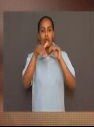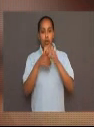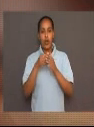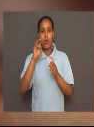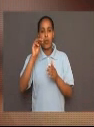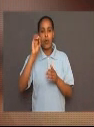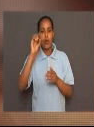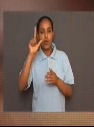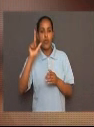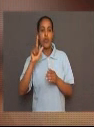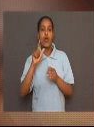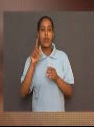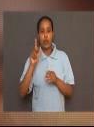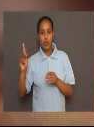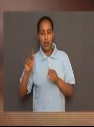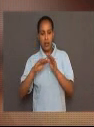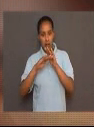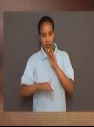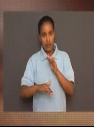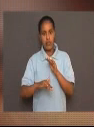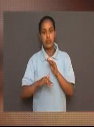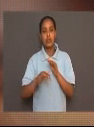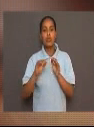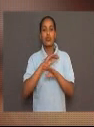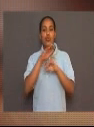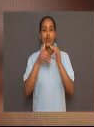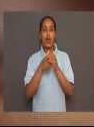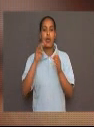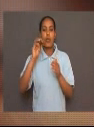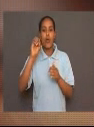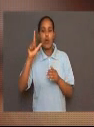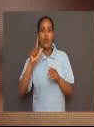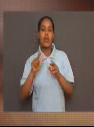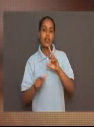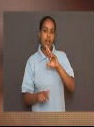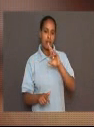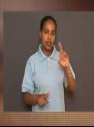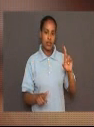of products are less than the total moles of reactants.